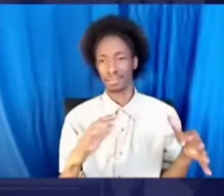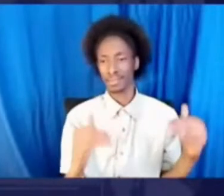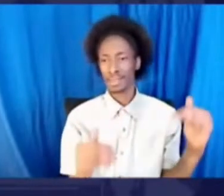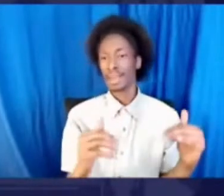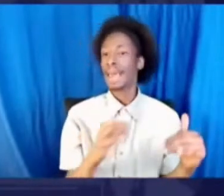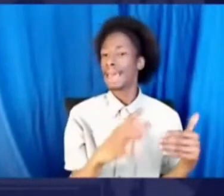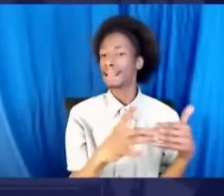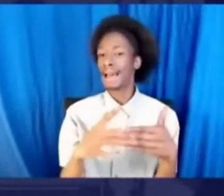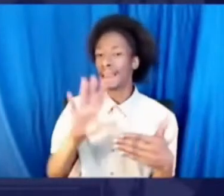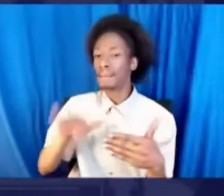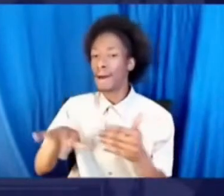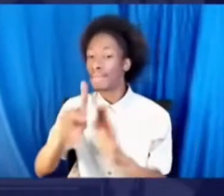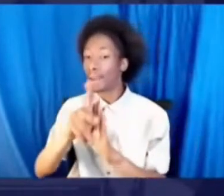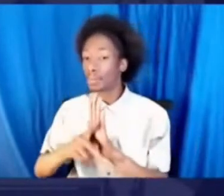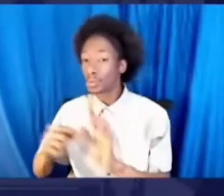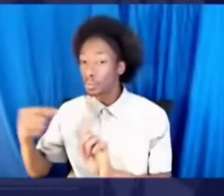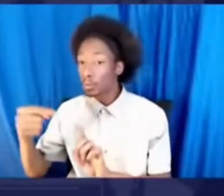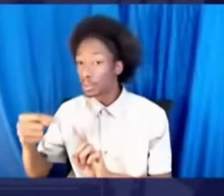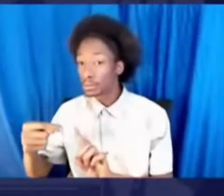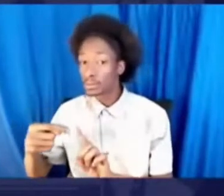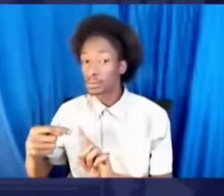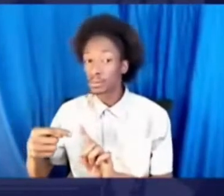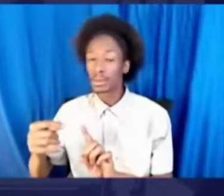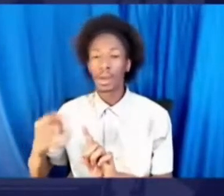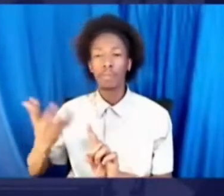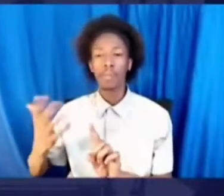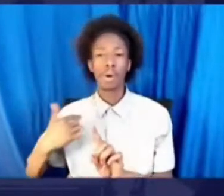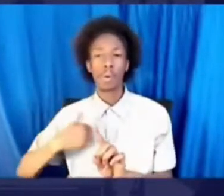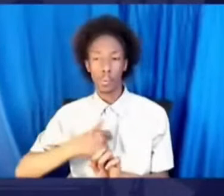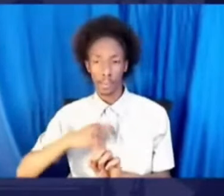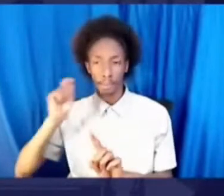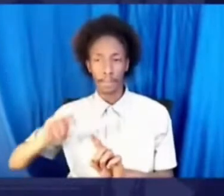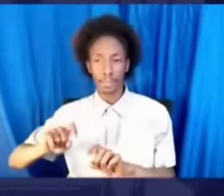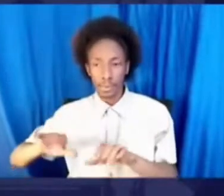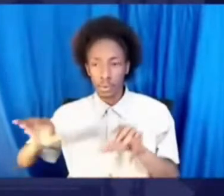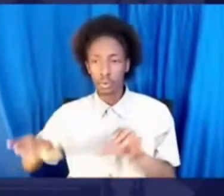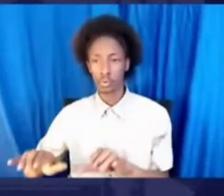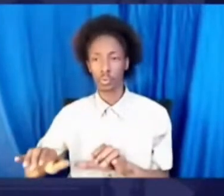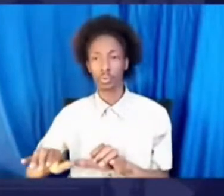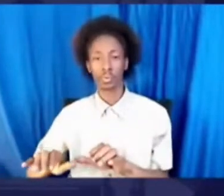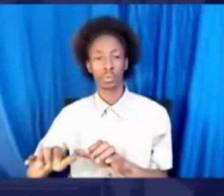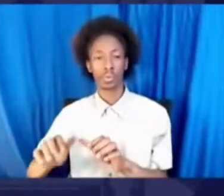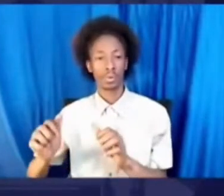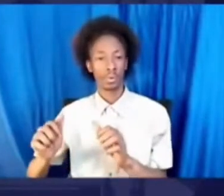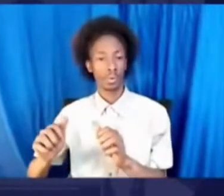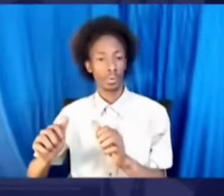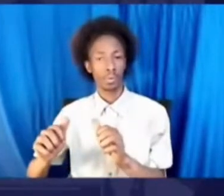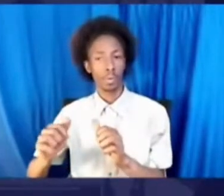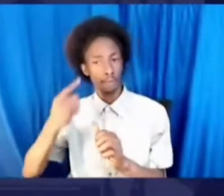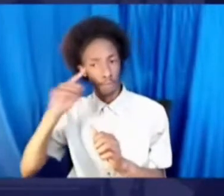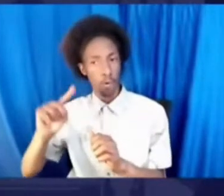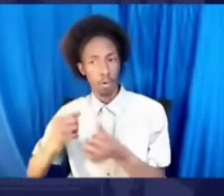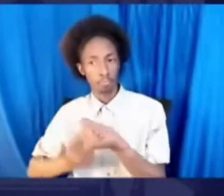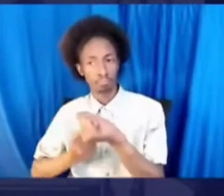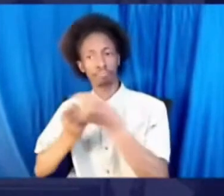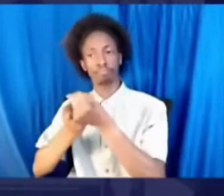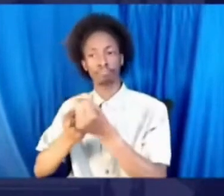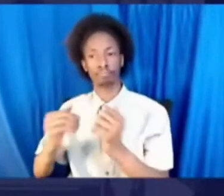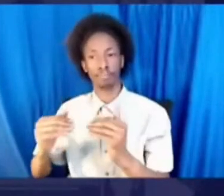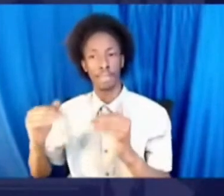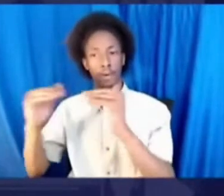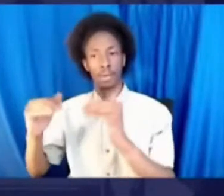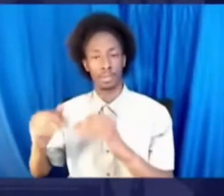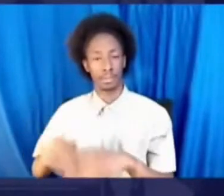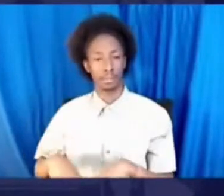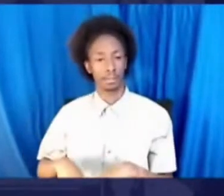principle of what we must do in the spirit and in the interest of equity. And to